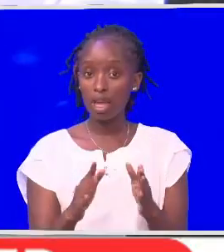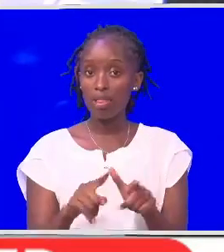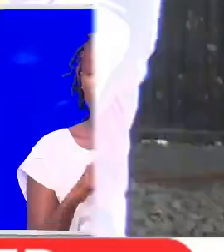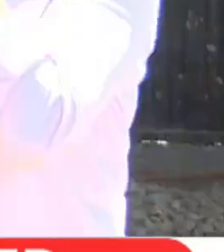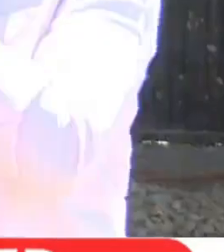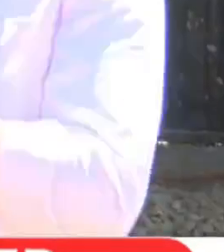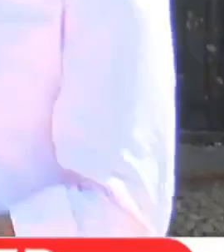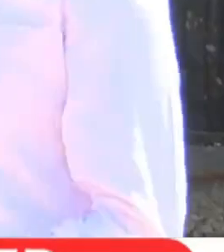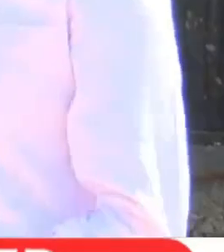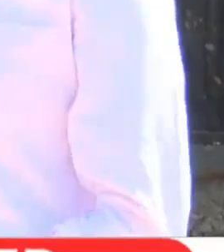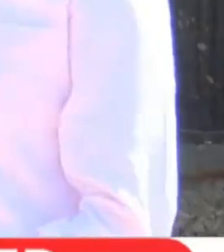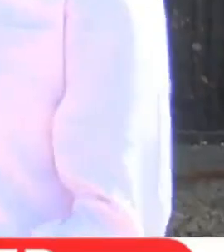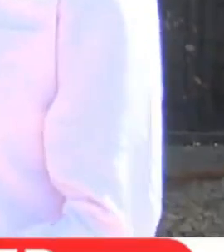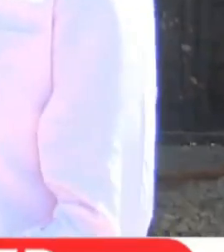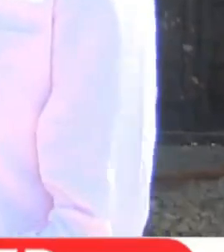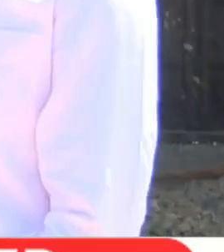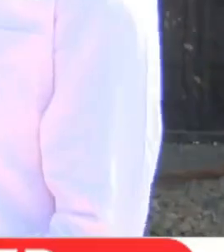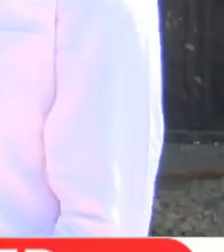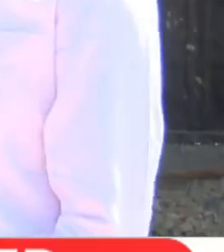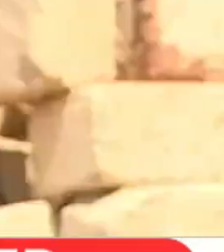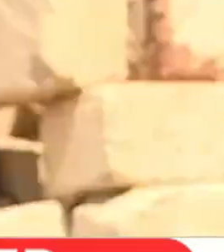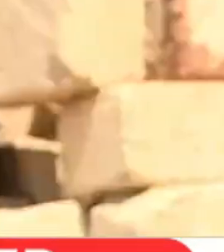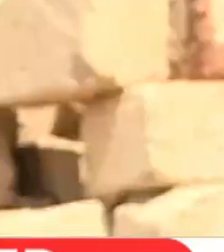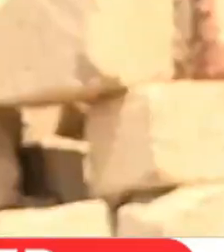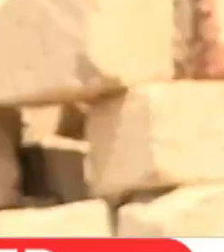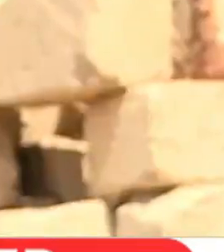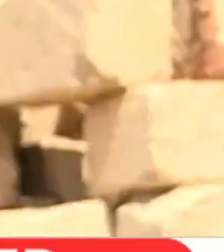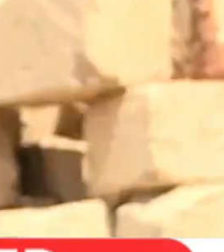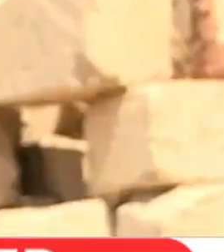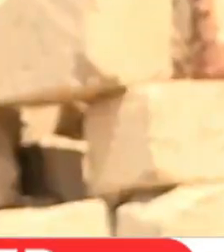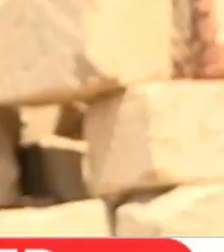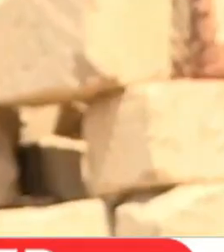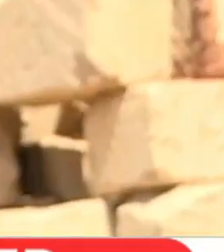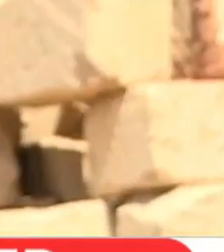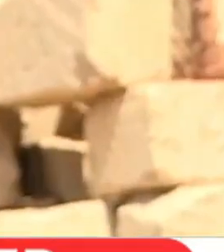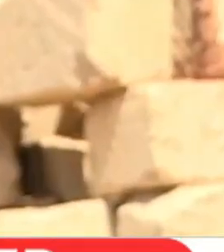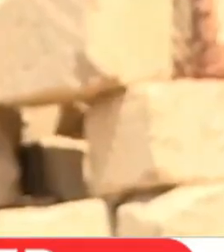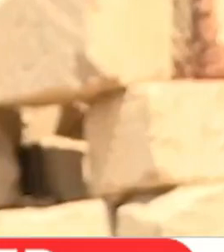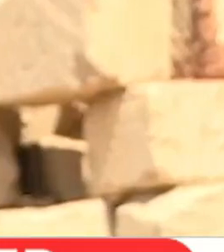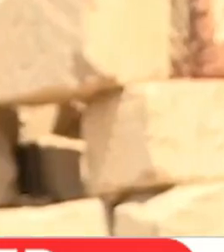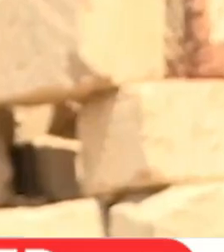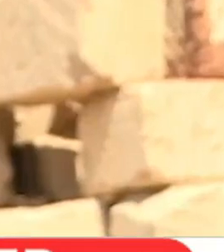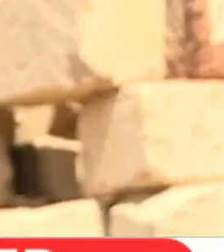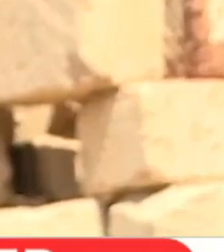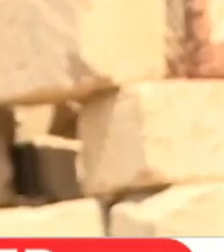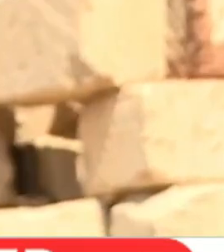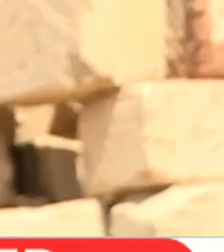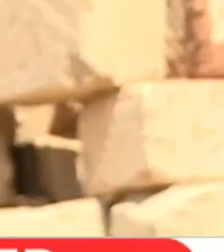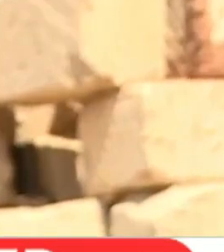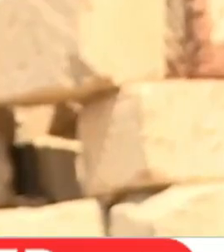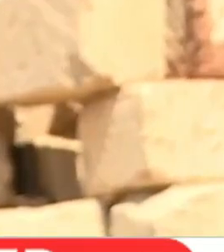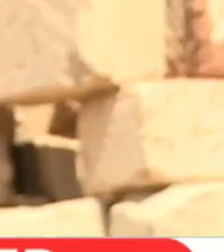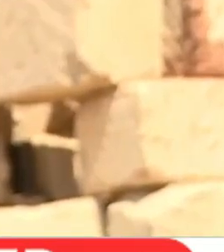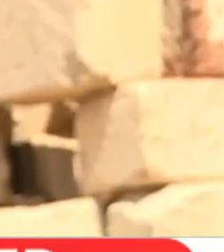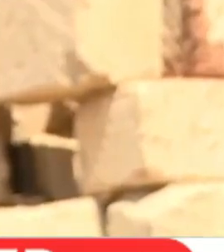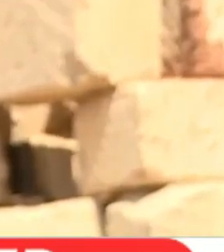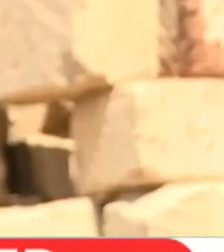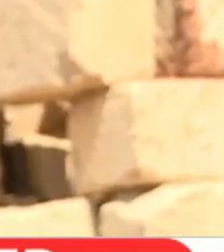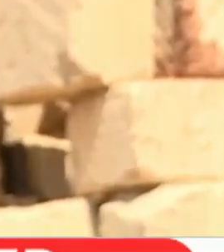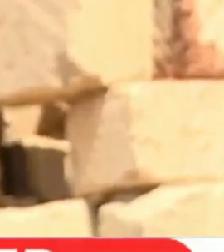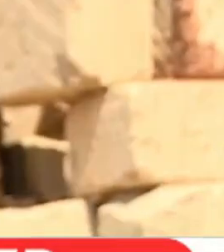attendant, among other informal jobs just to eke out a living. By the way, of late last week, nimetuma